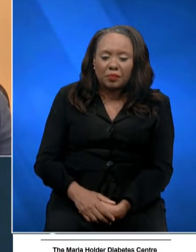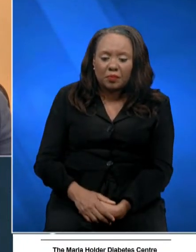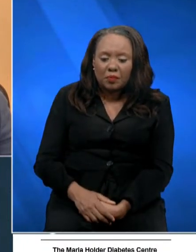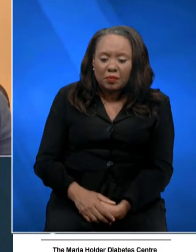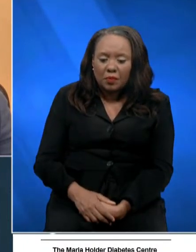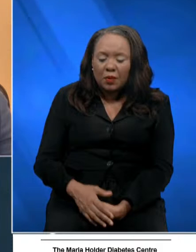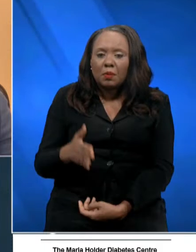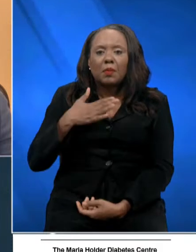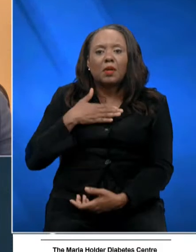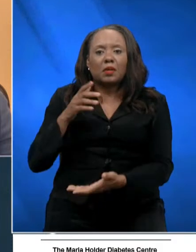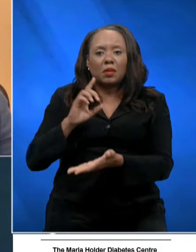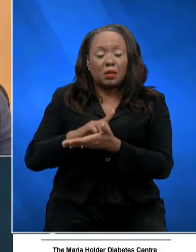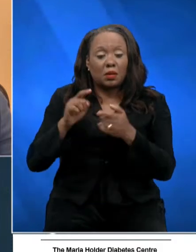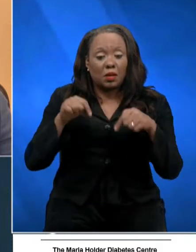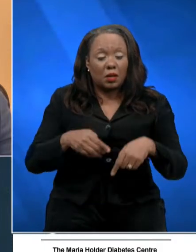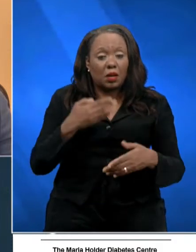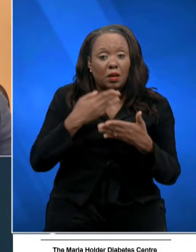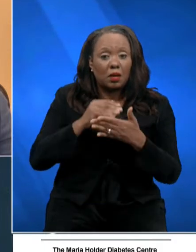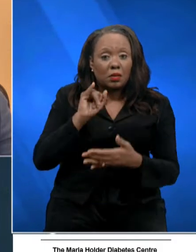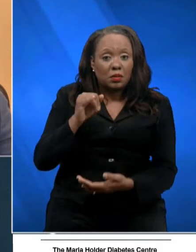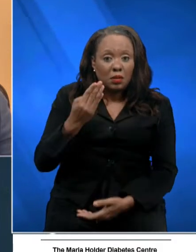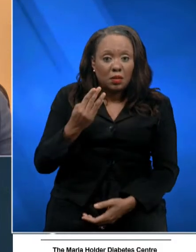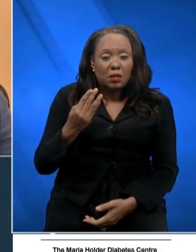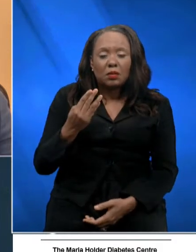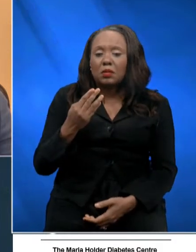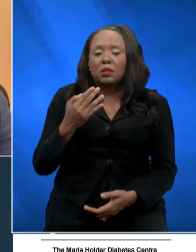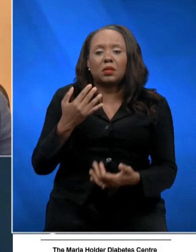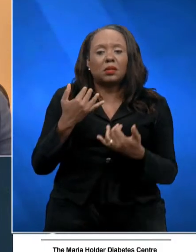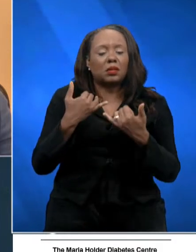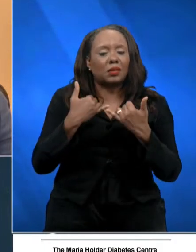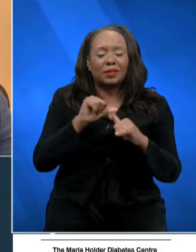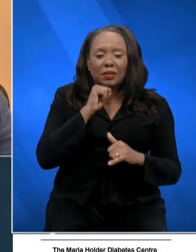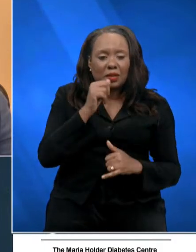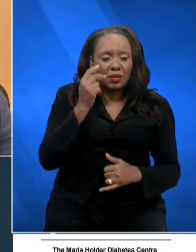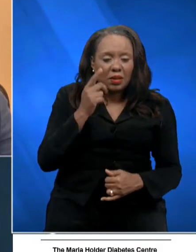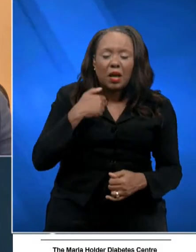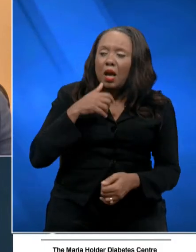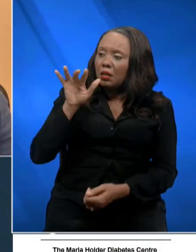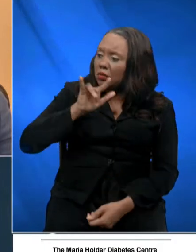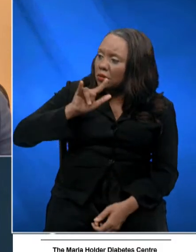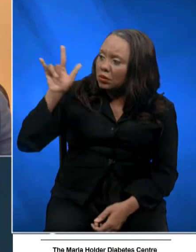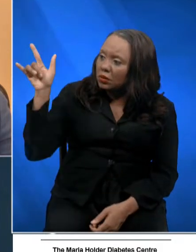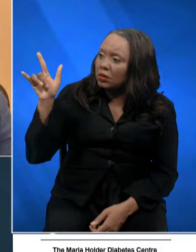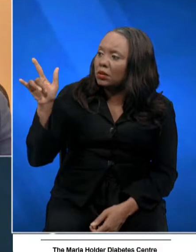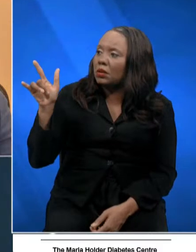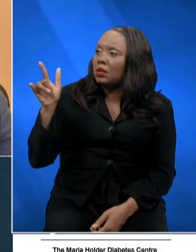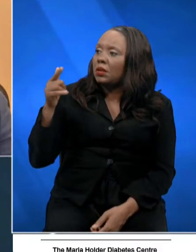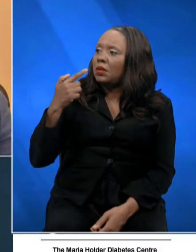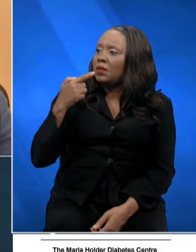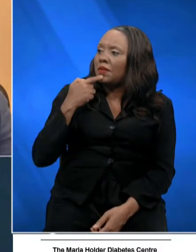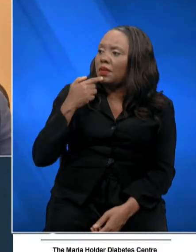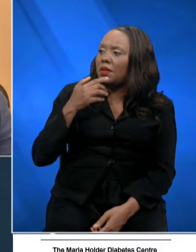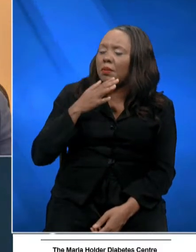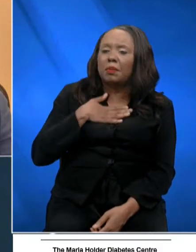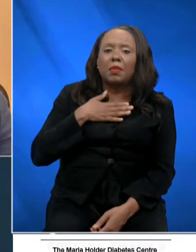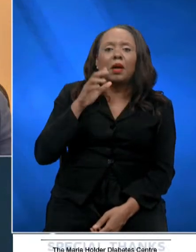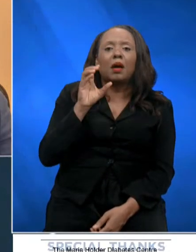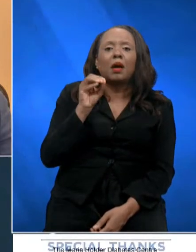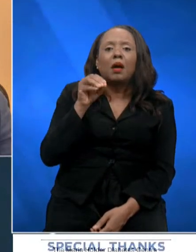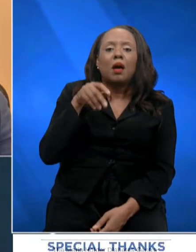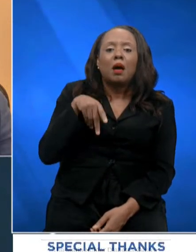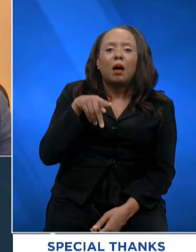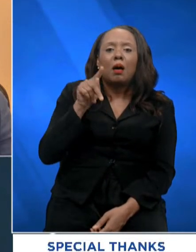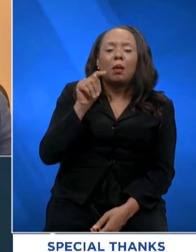job, but then when I went, I still could not see. When I went overseas, they told me that the optic nerves in the eyes